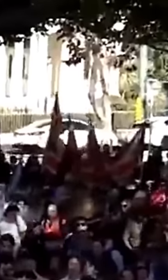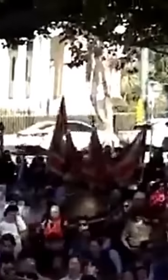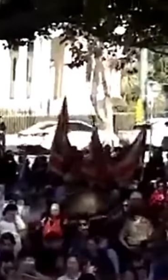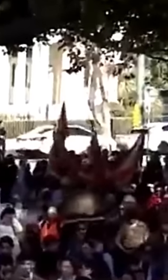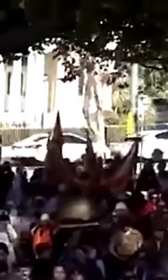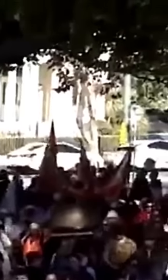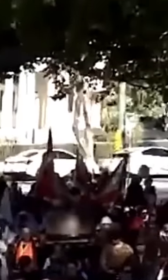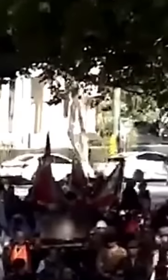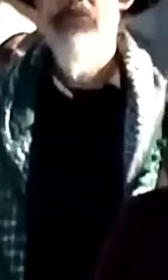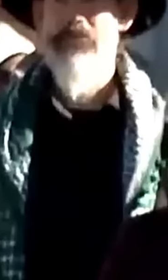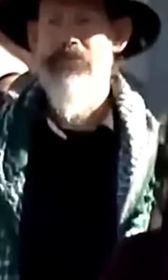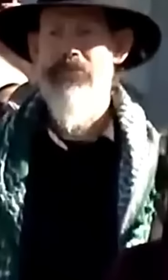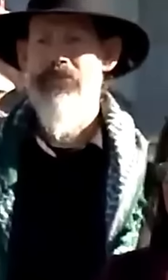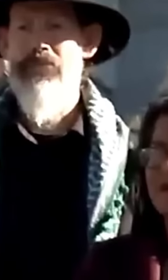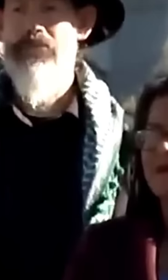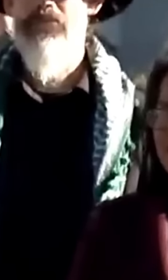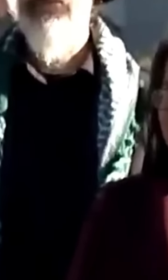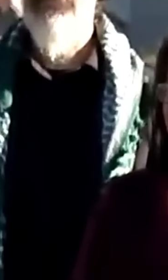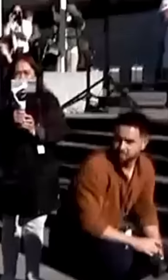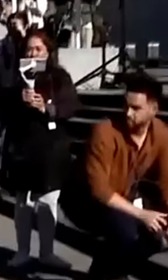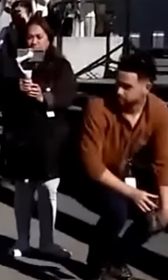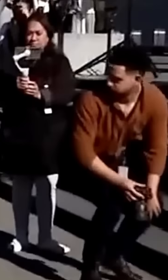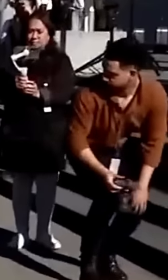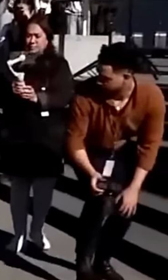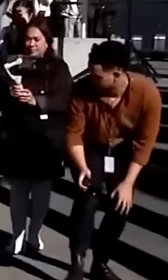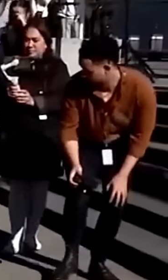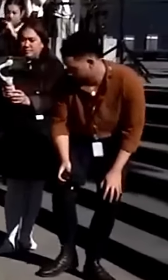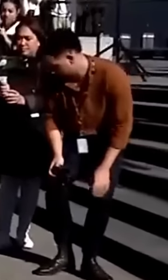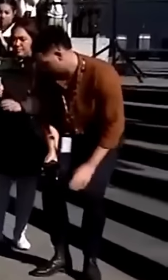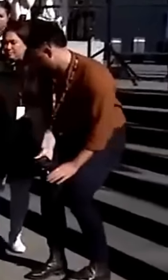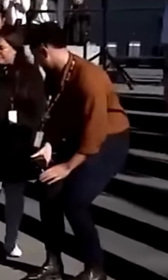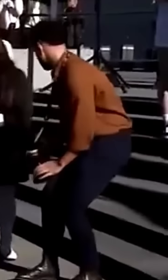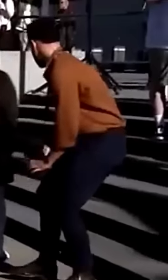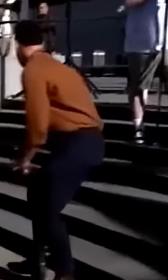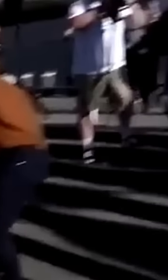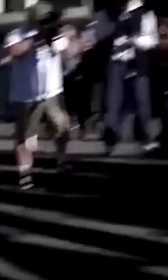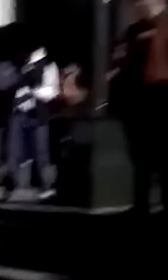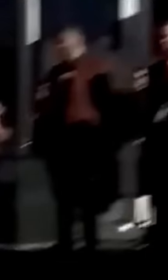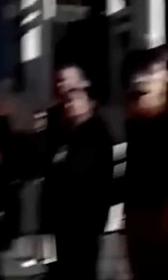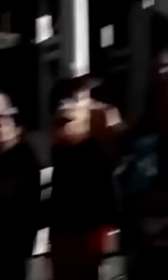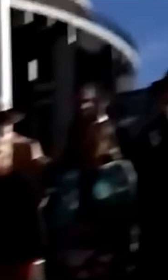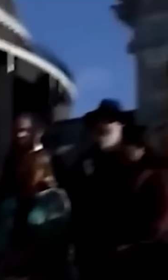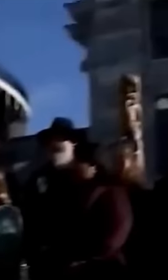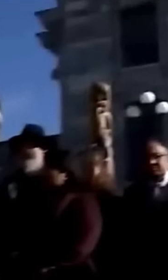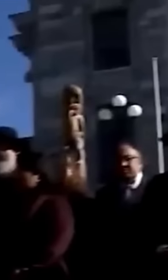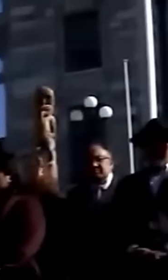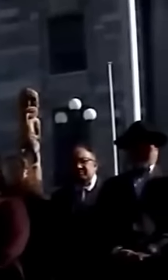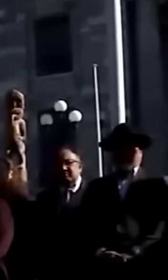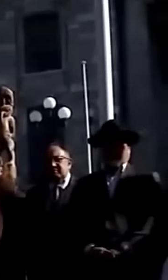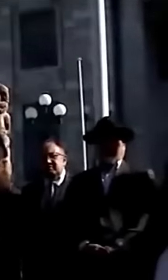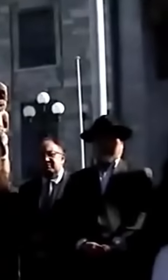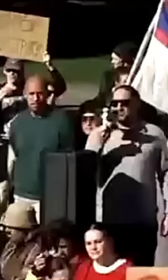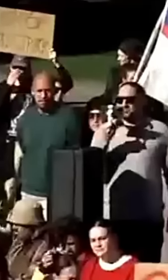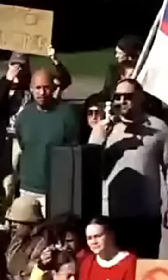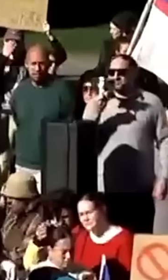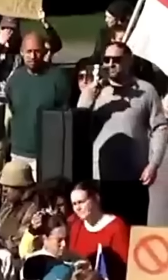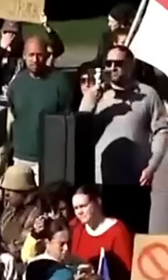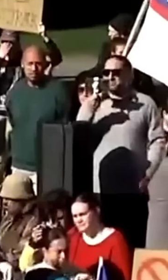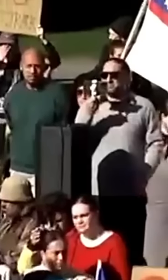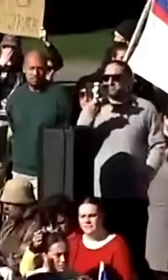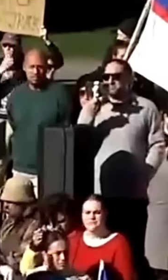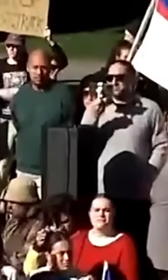peacefully onto Parliament, laying a whittle or a challenge for the coalition government to hear their concerns about